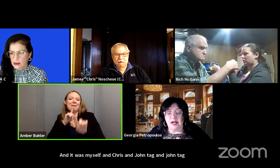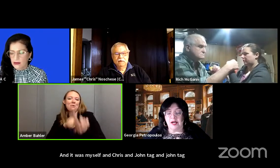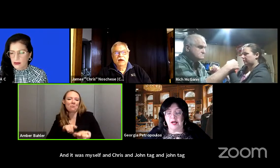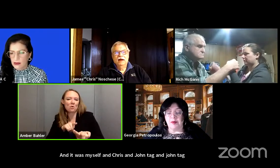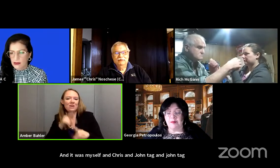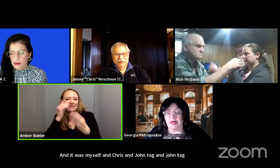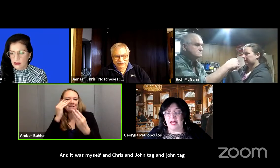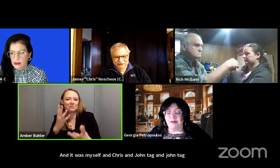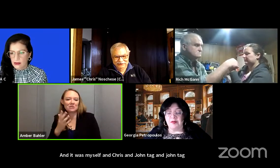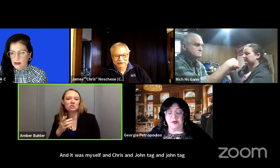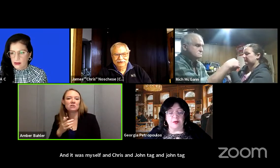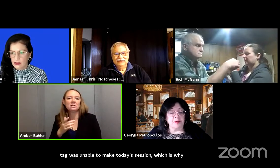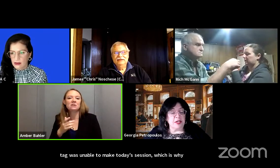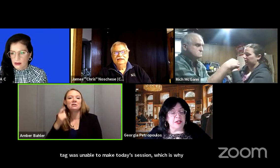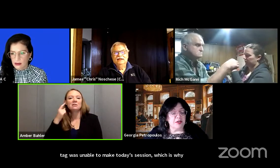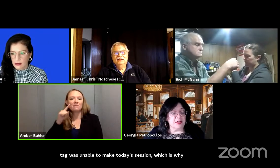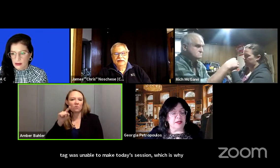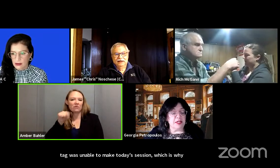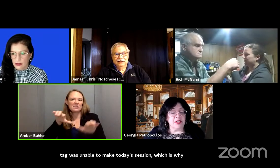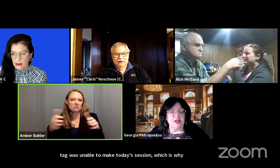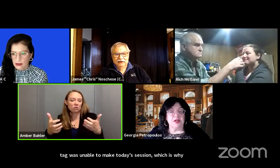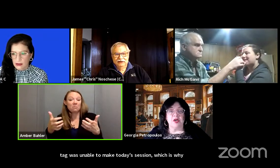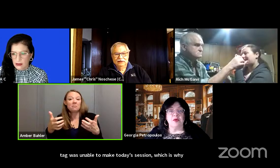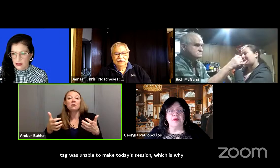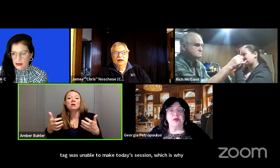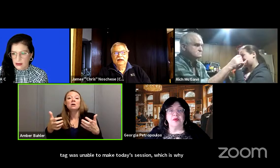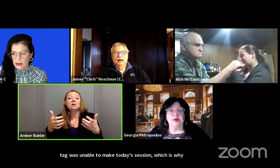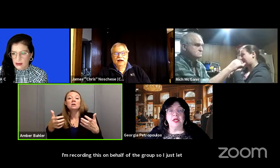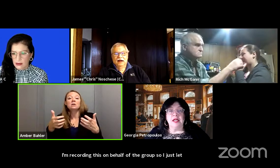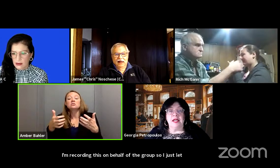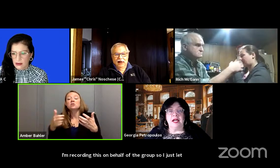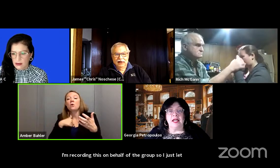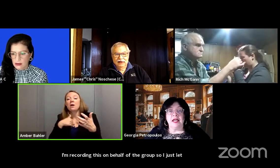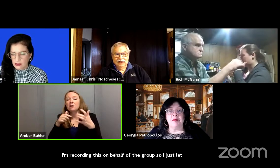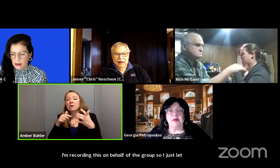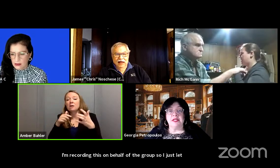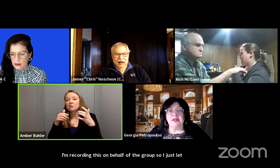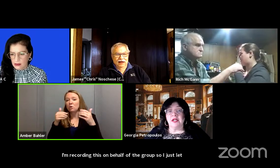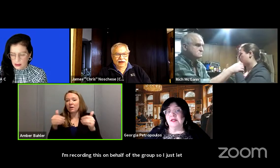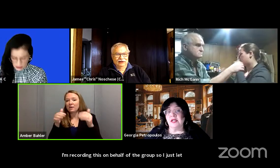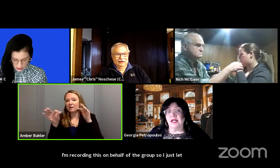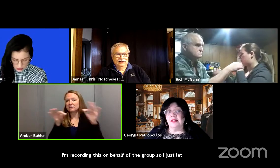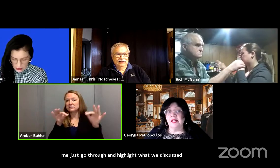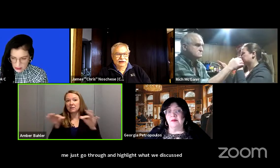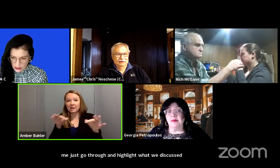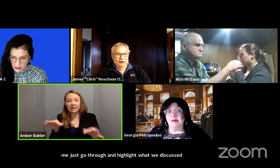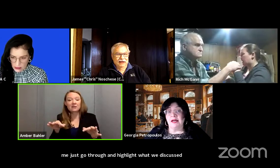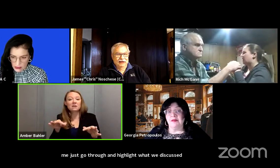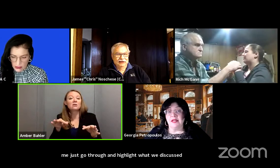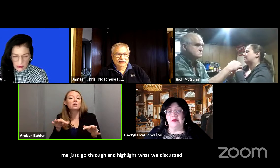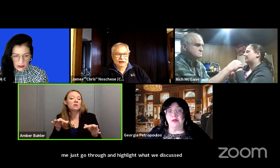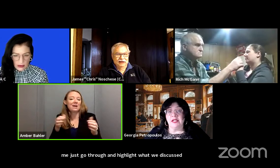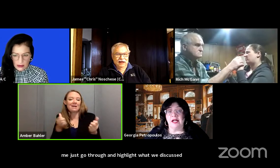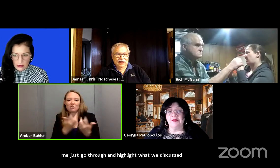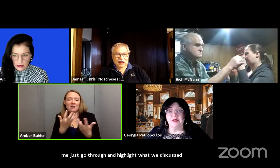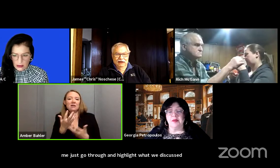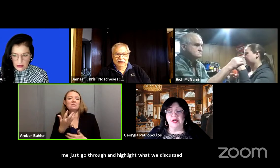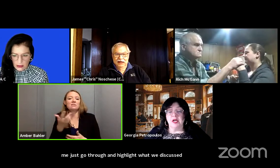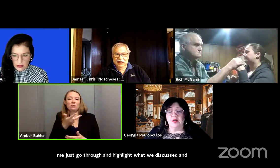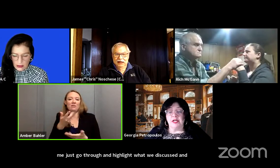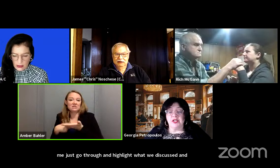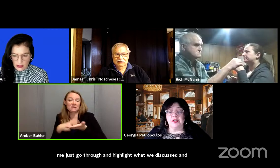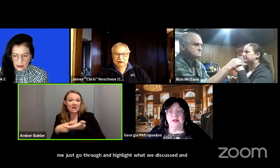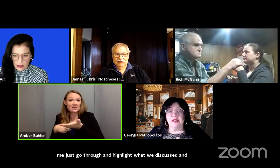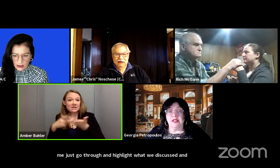this on behalf of the group. So I just let me just go through and highlight what we discussed. And then maybe after that, we can have